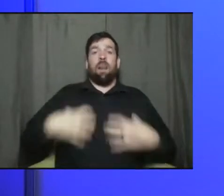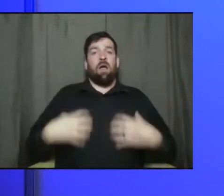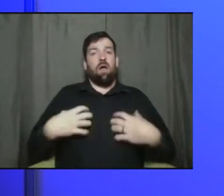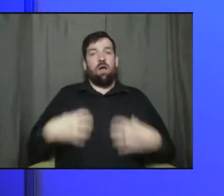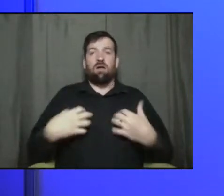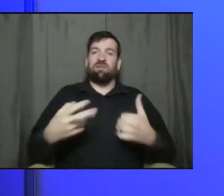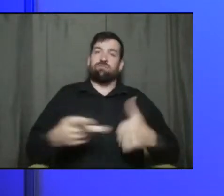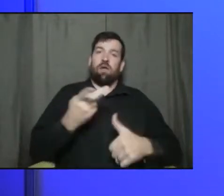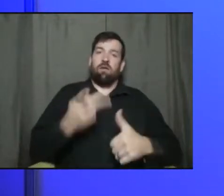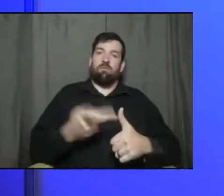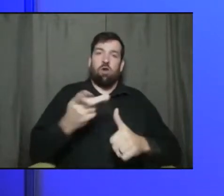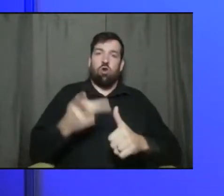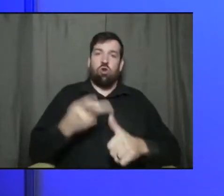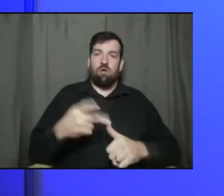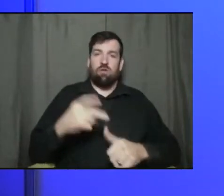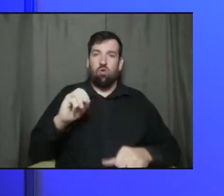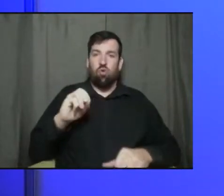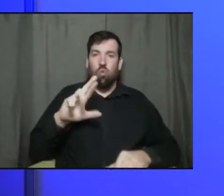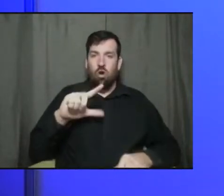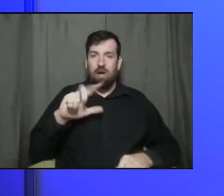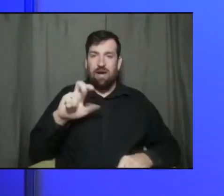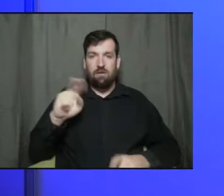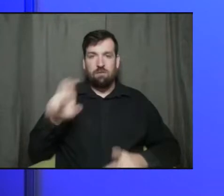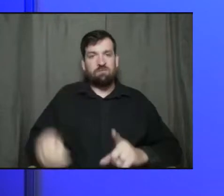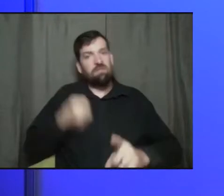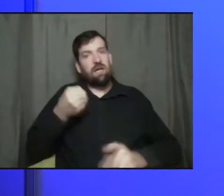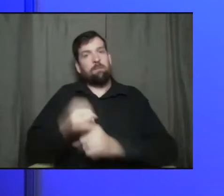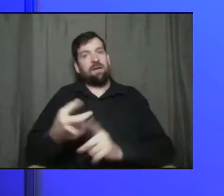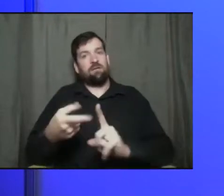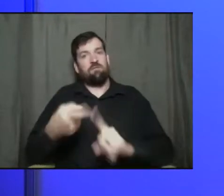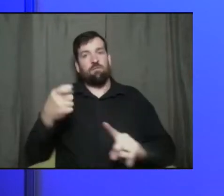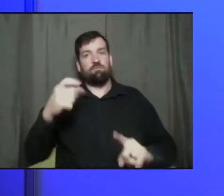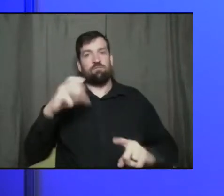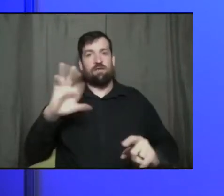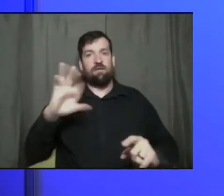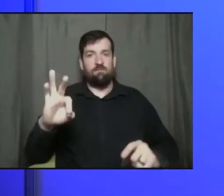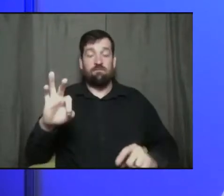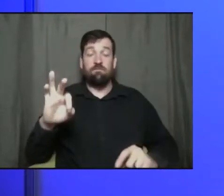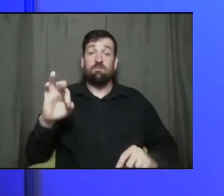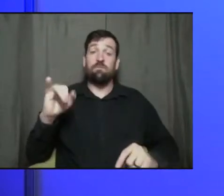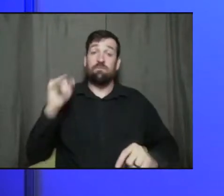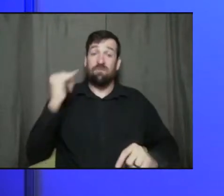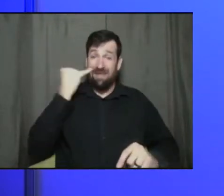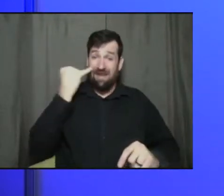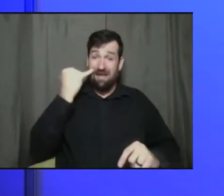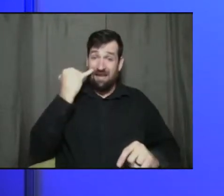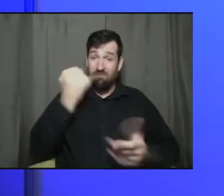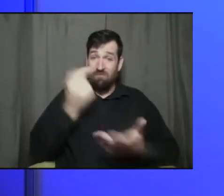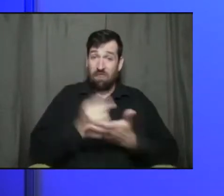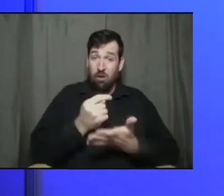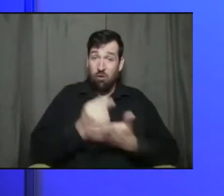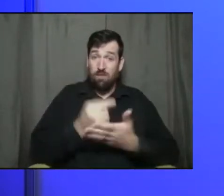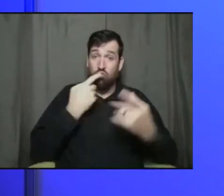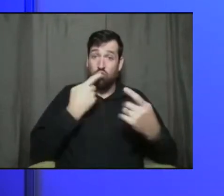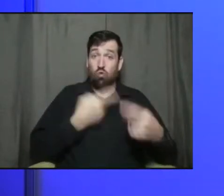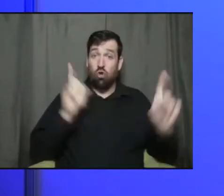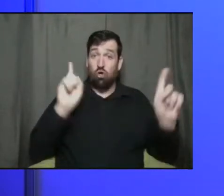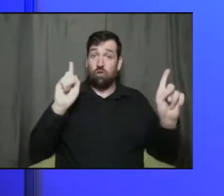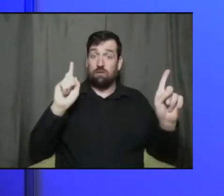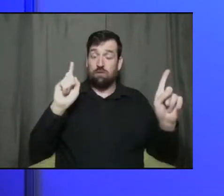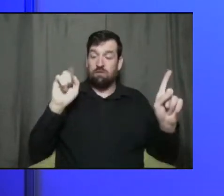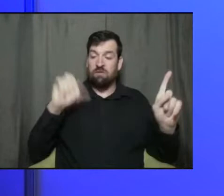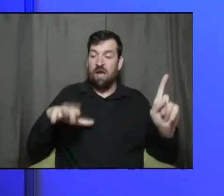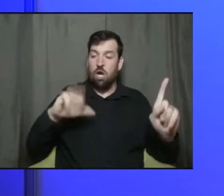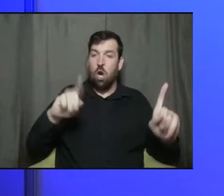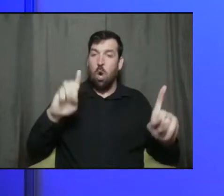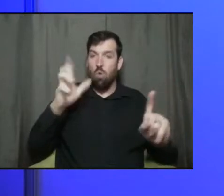infected or affected by CF. And if this therapy works as it should, that code would be incorporated into